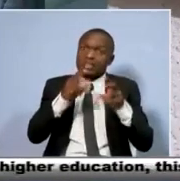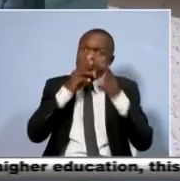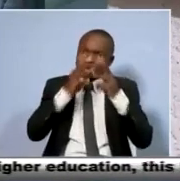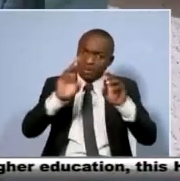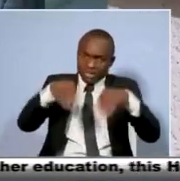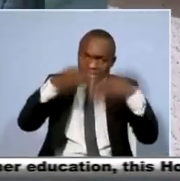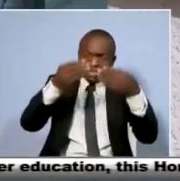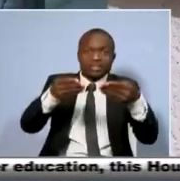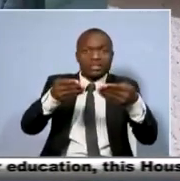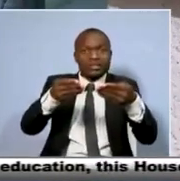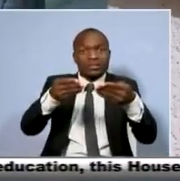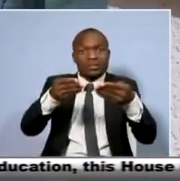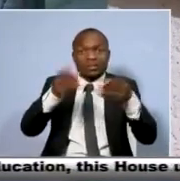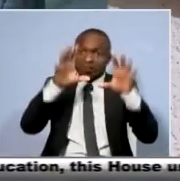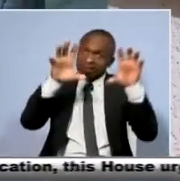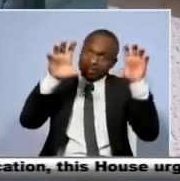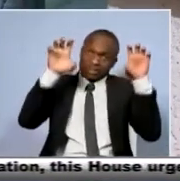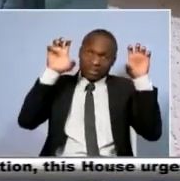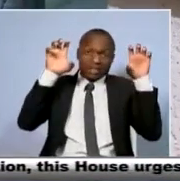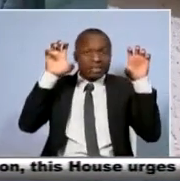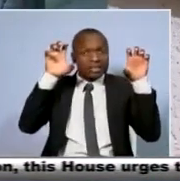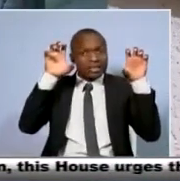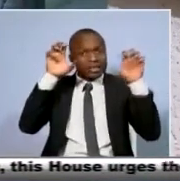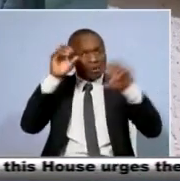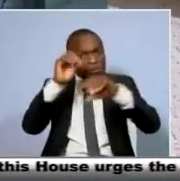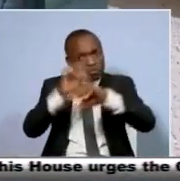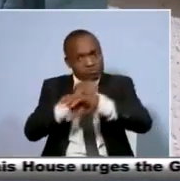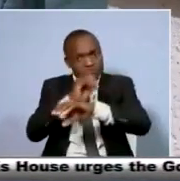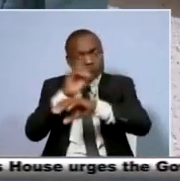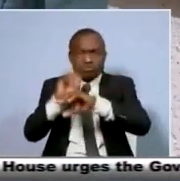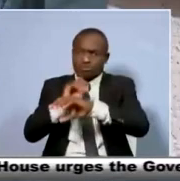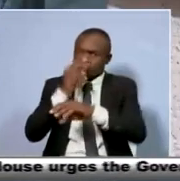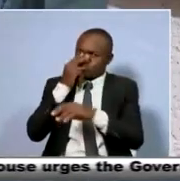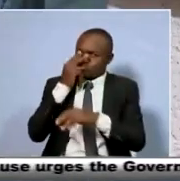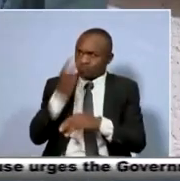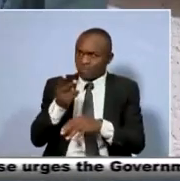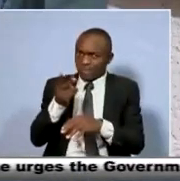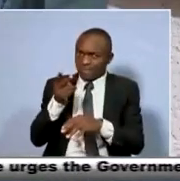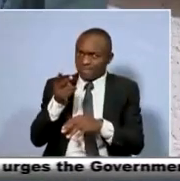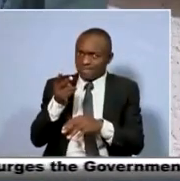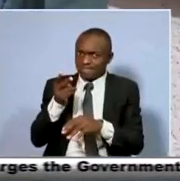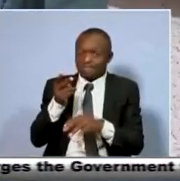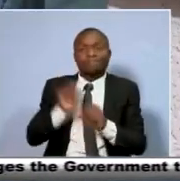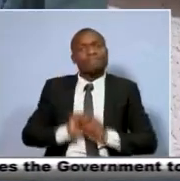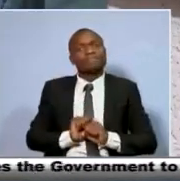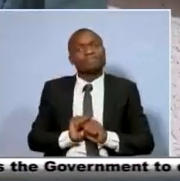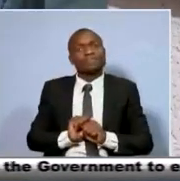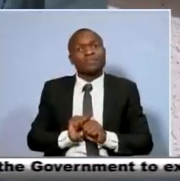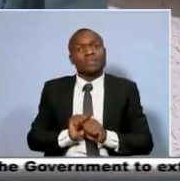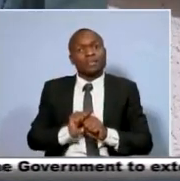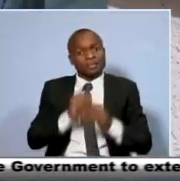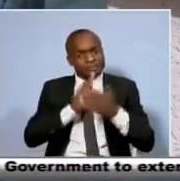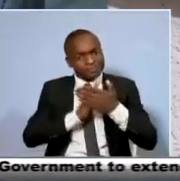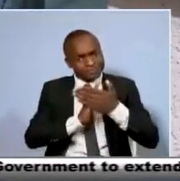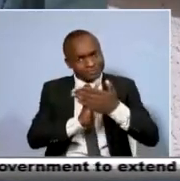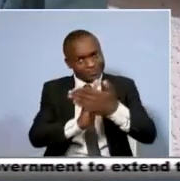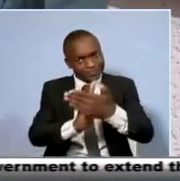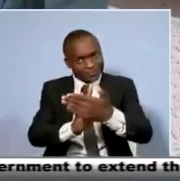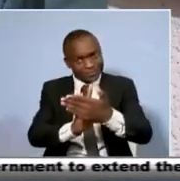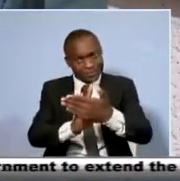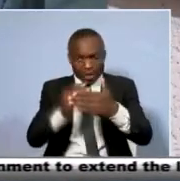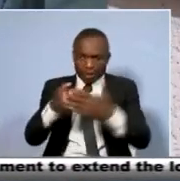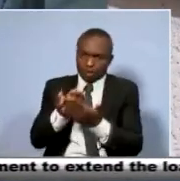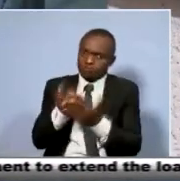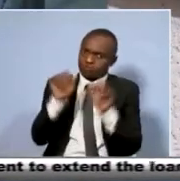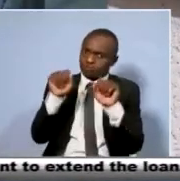it gives the executive an opportunity to look forthwith in the direction of